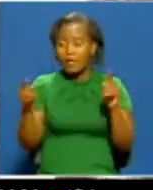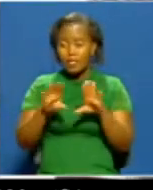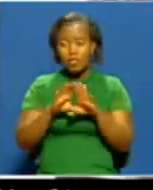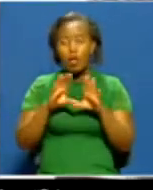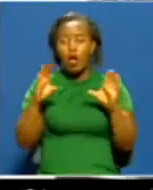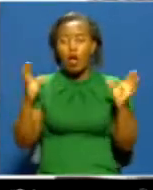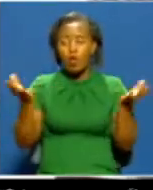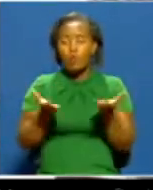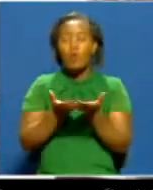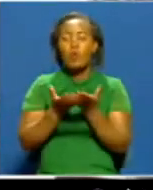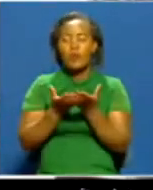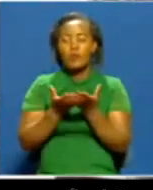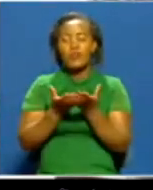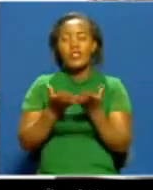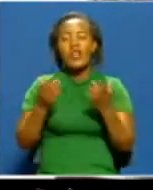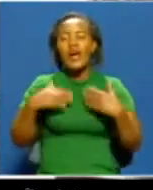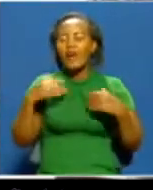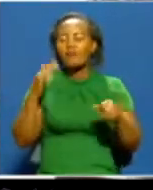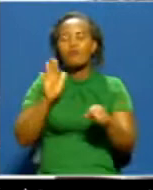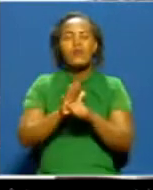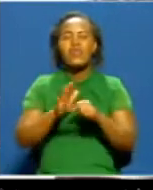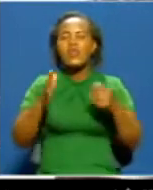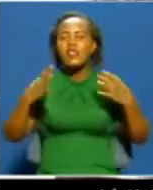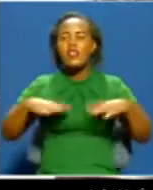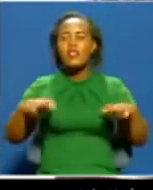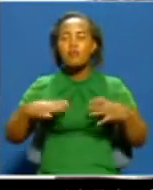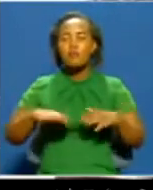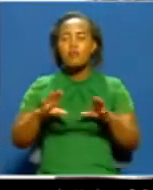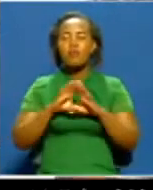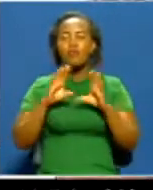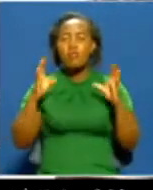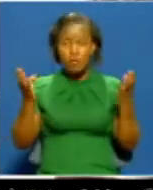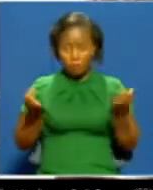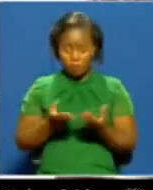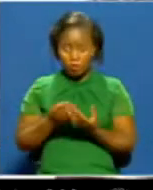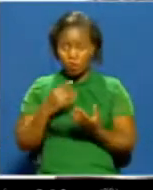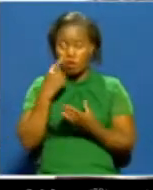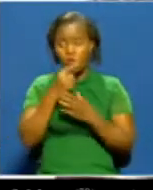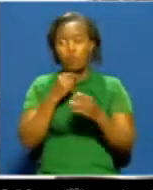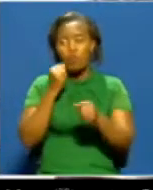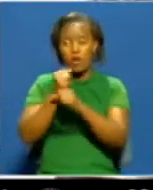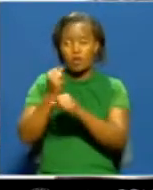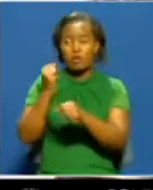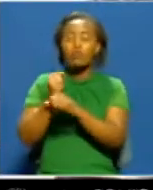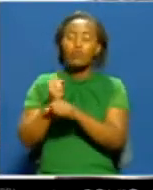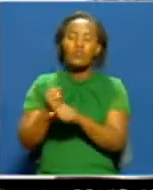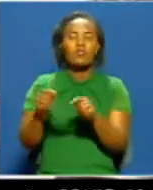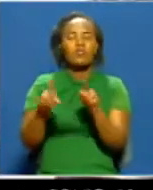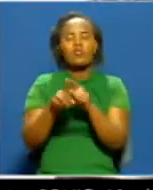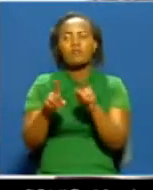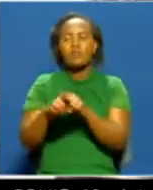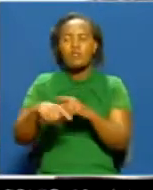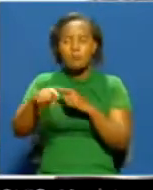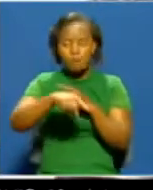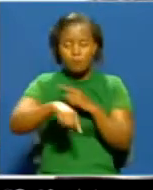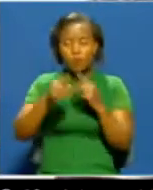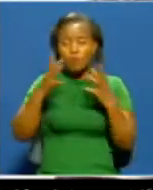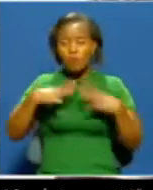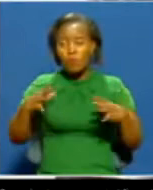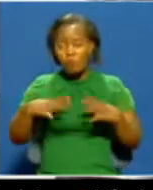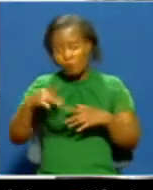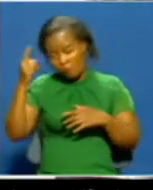there are a lot of people now across the world who are doing exactly what I had said then, even though everybody thought that it wasn't going to